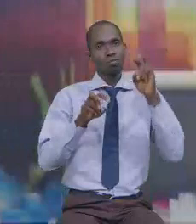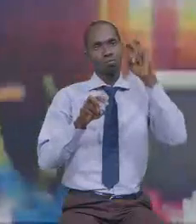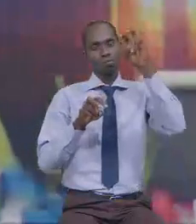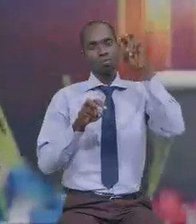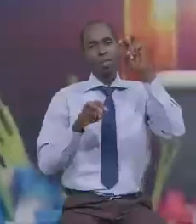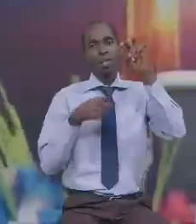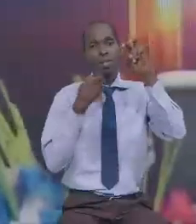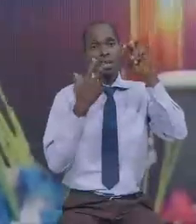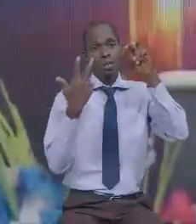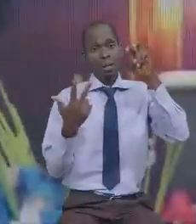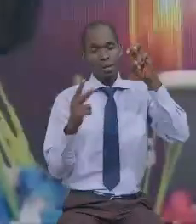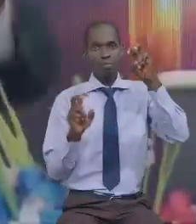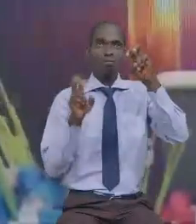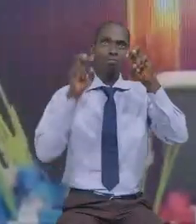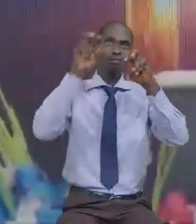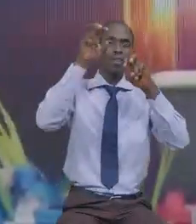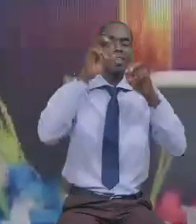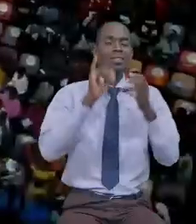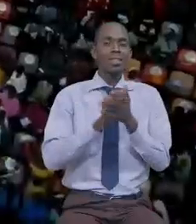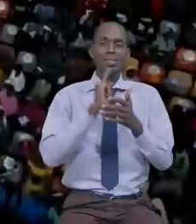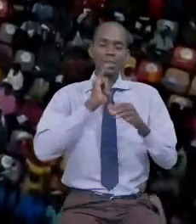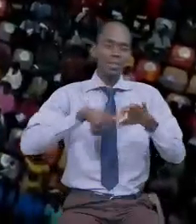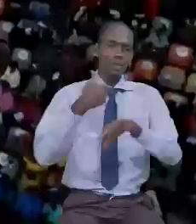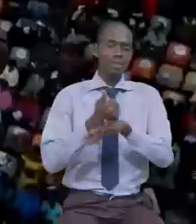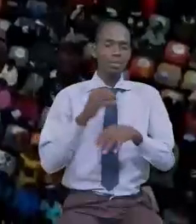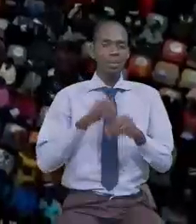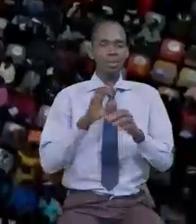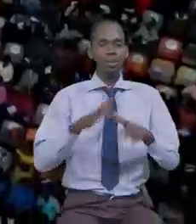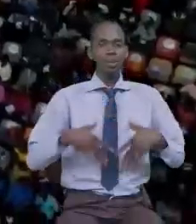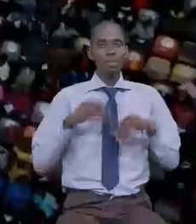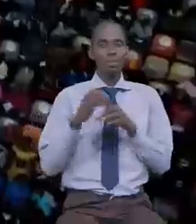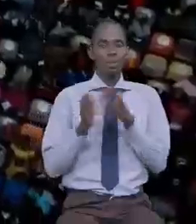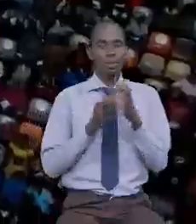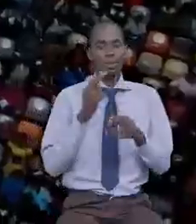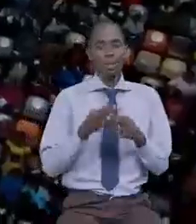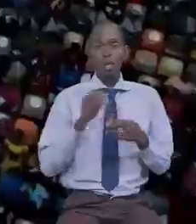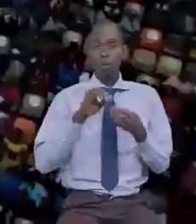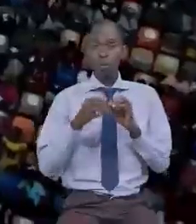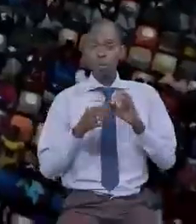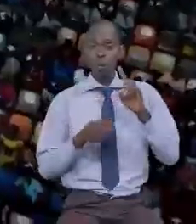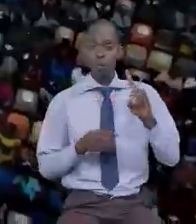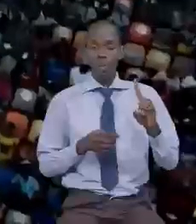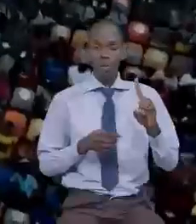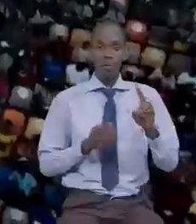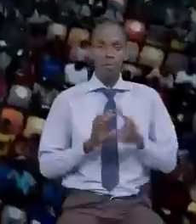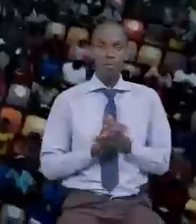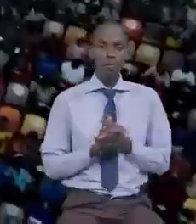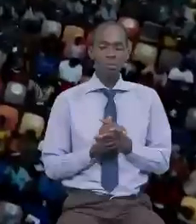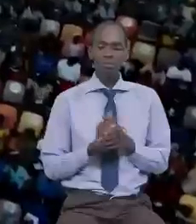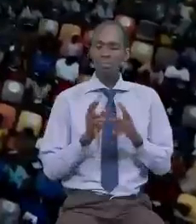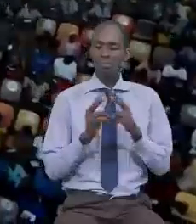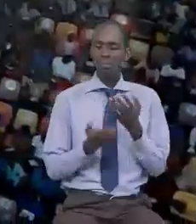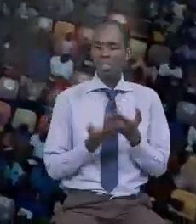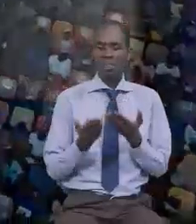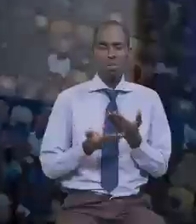say 3, confirmation in your life. Number 1. We're looking at number 1. Very simple.